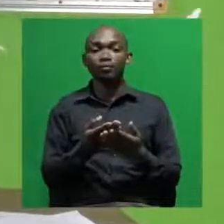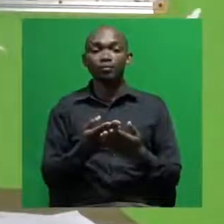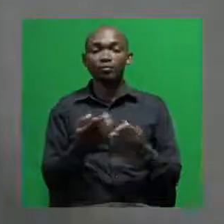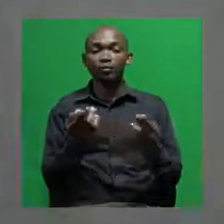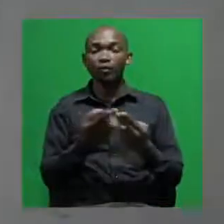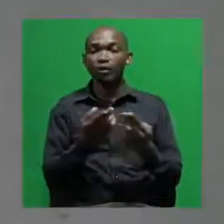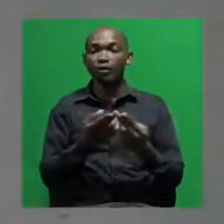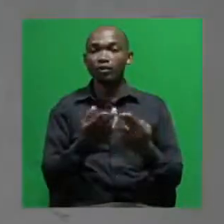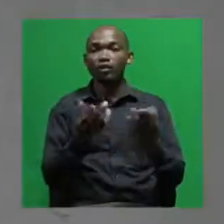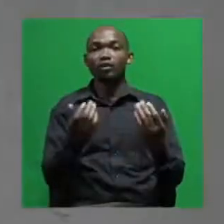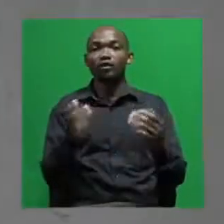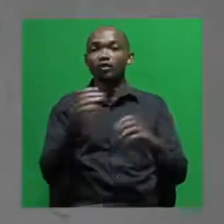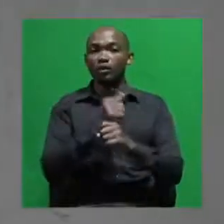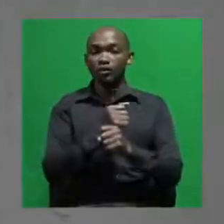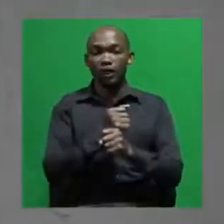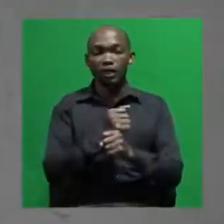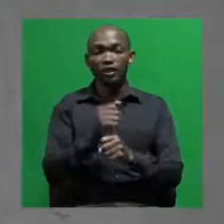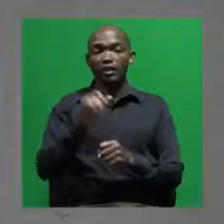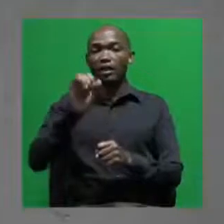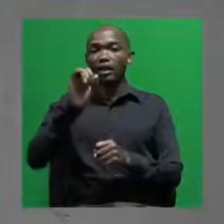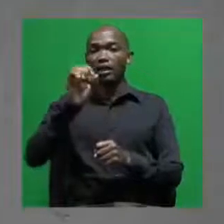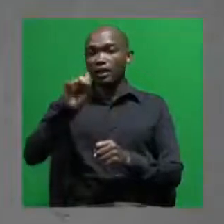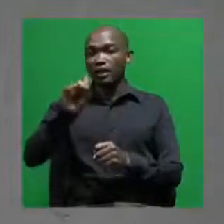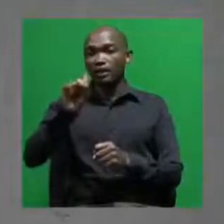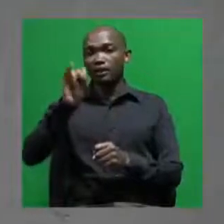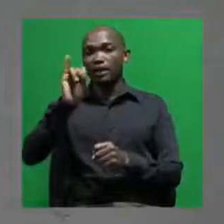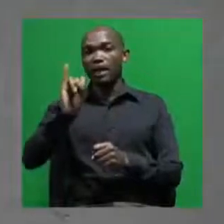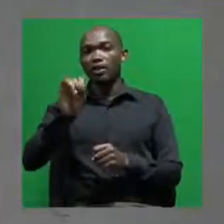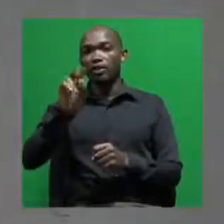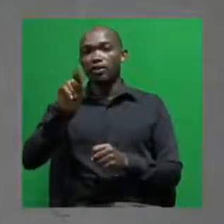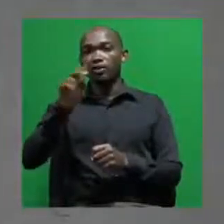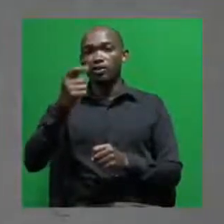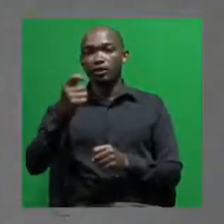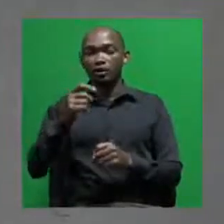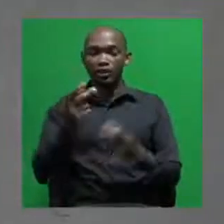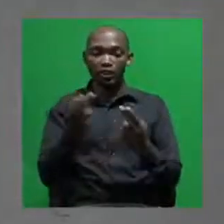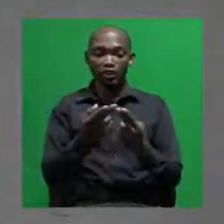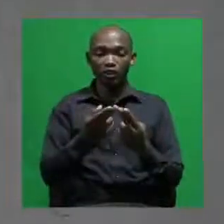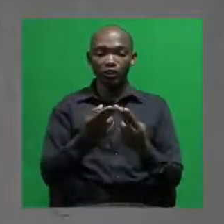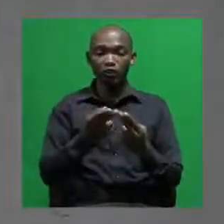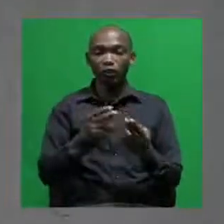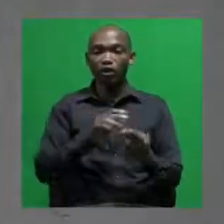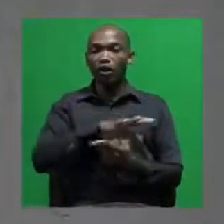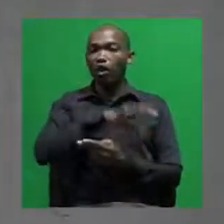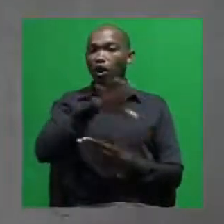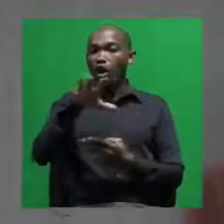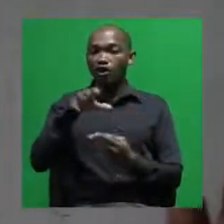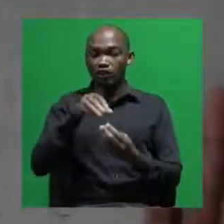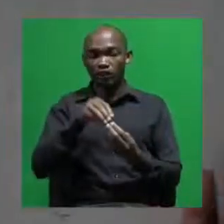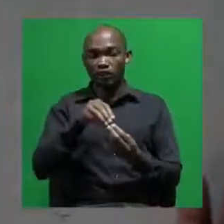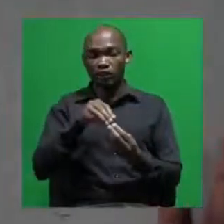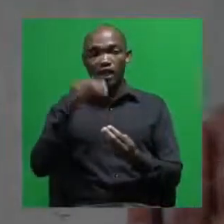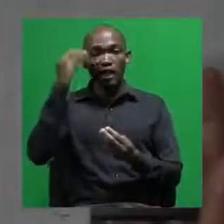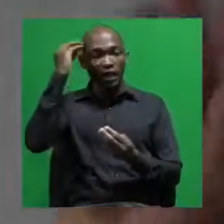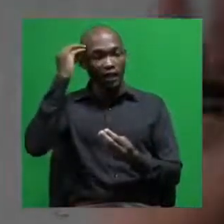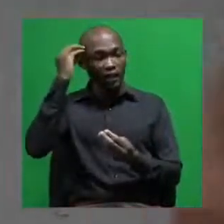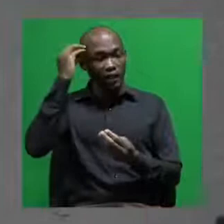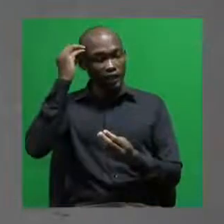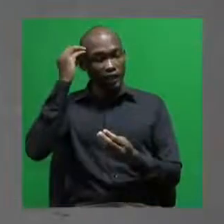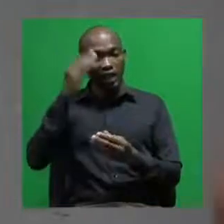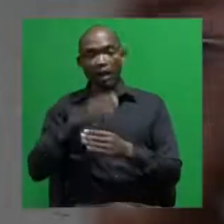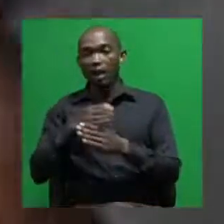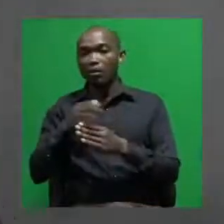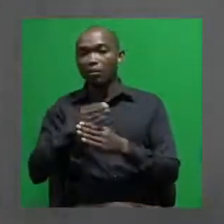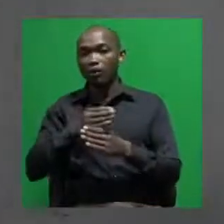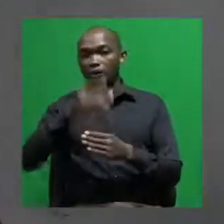to state the SI unit of temperature, but don't forget the general idea or the general concept of